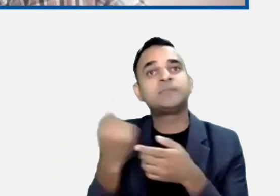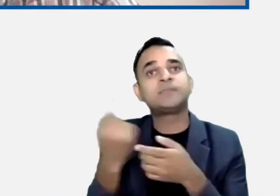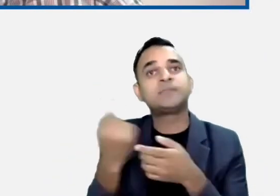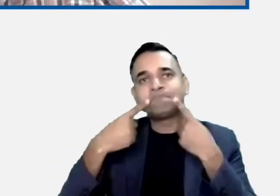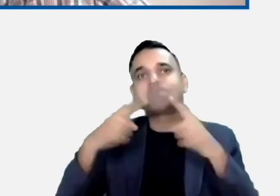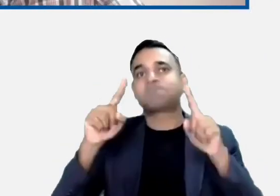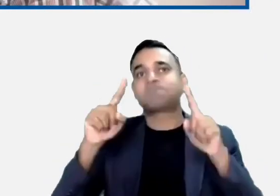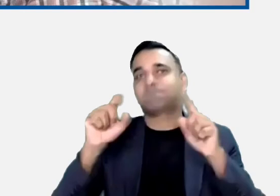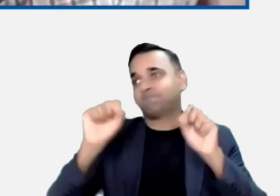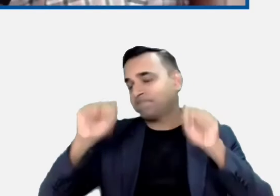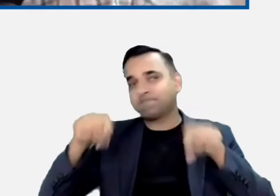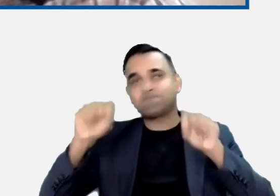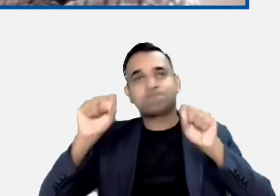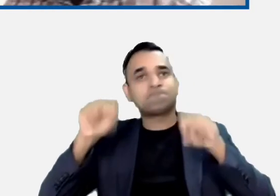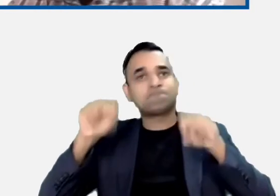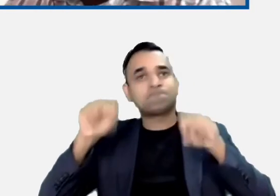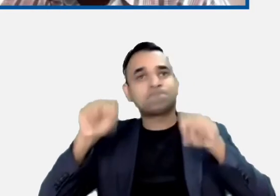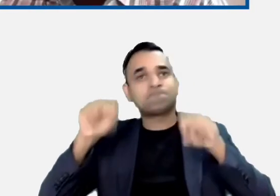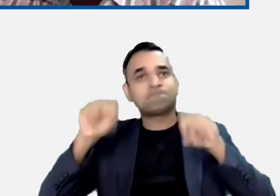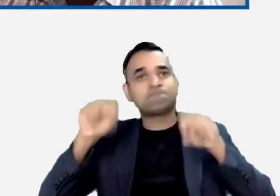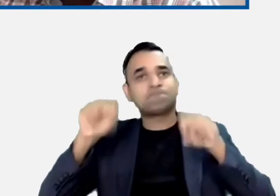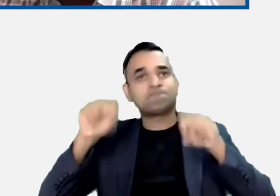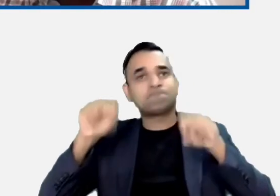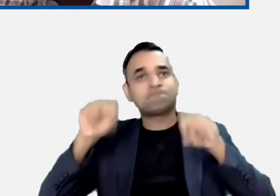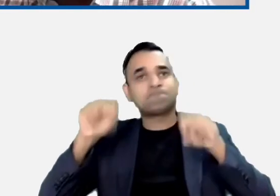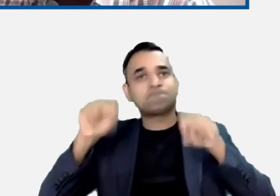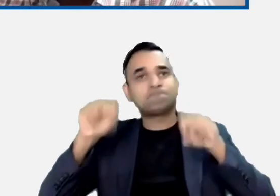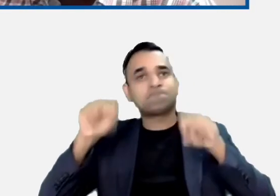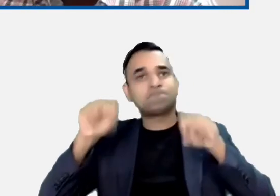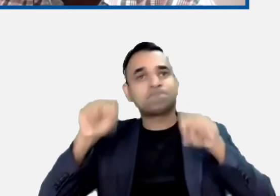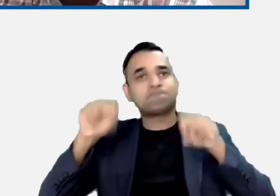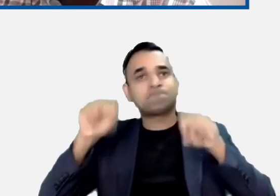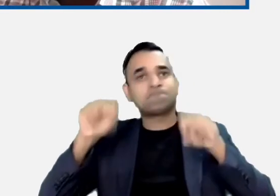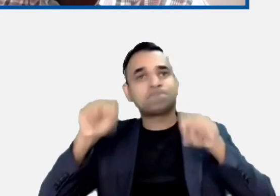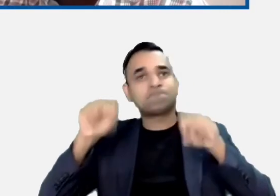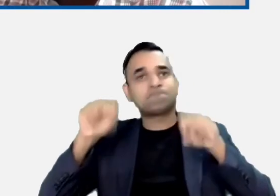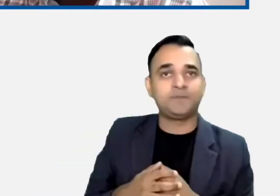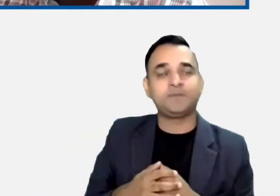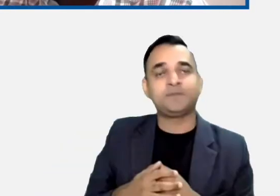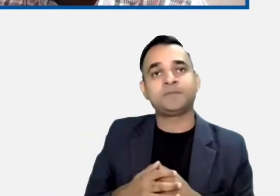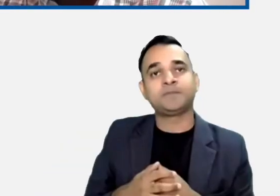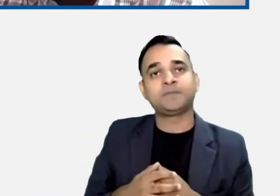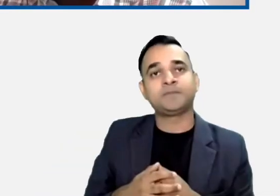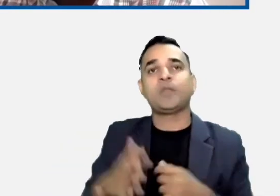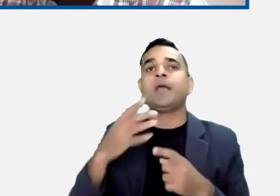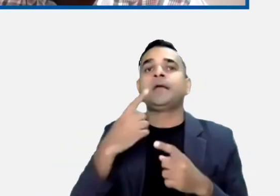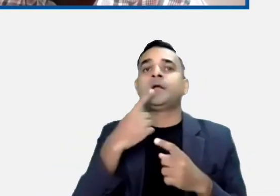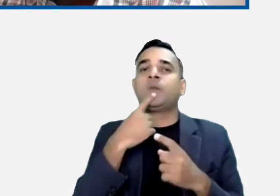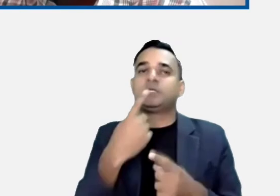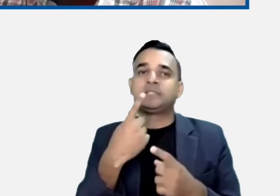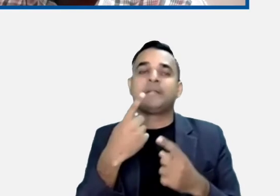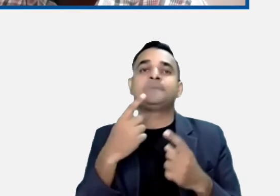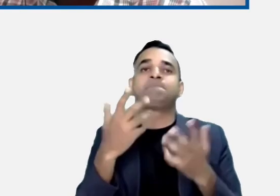I encourage actually all the participants who are with you, in particularly the member states, to ensure that